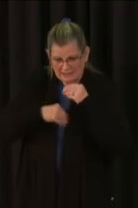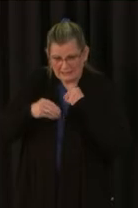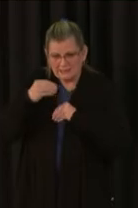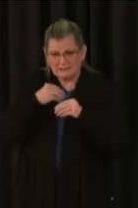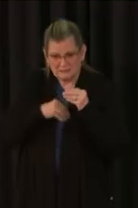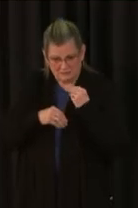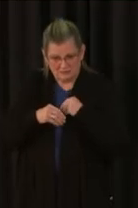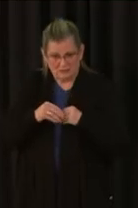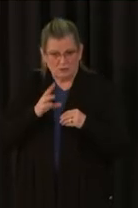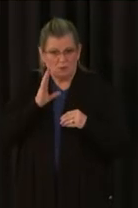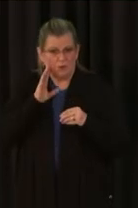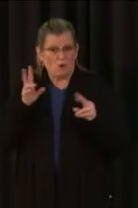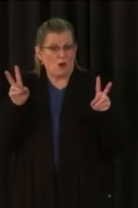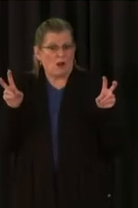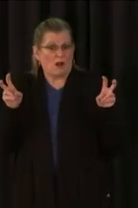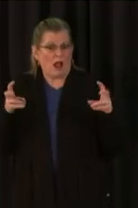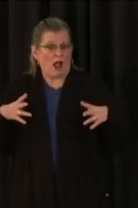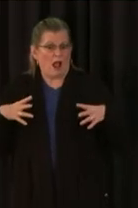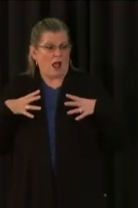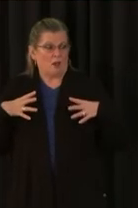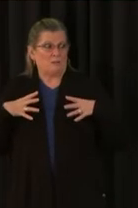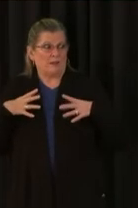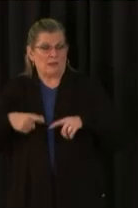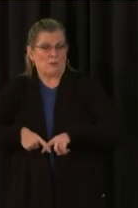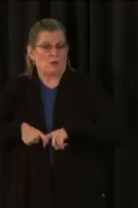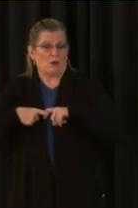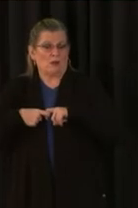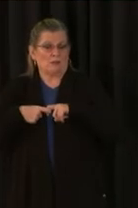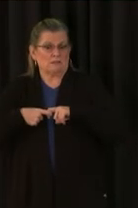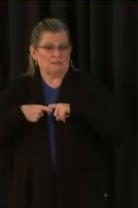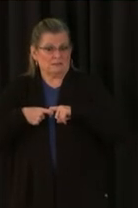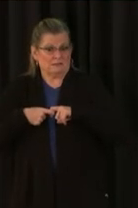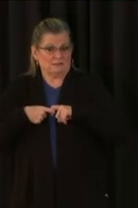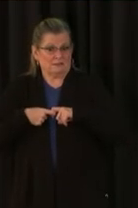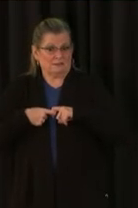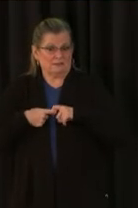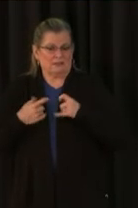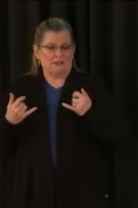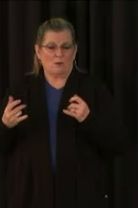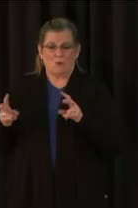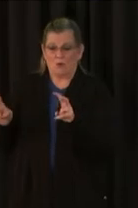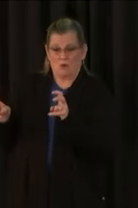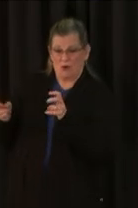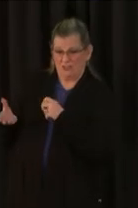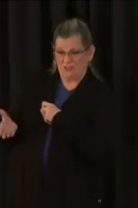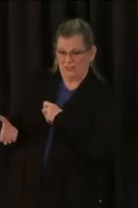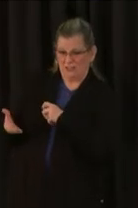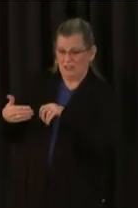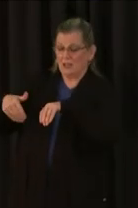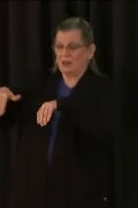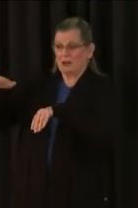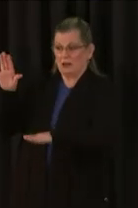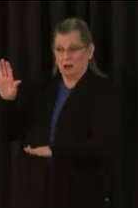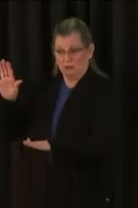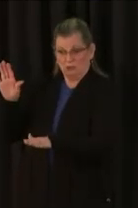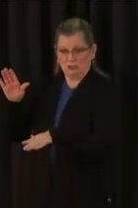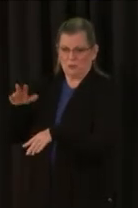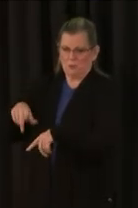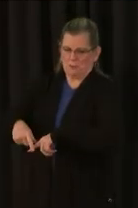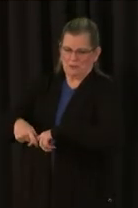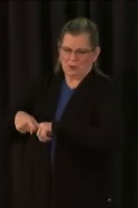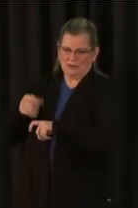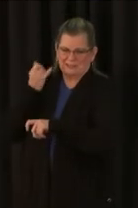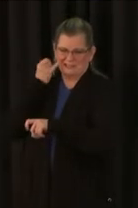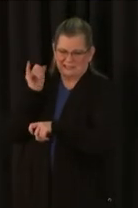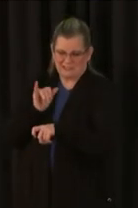It was once called the holiday pause, and now we are calling it the inauguration pause. And